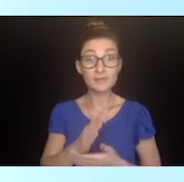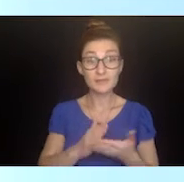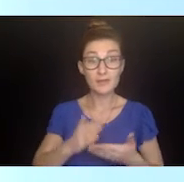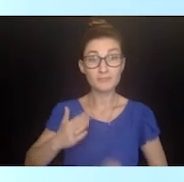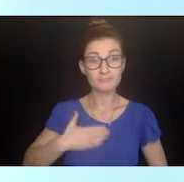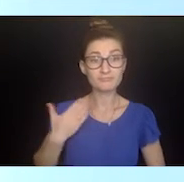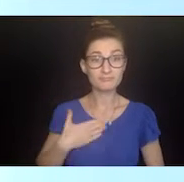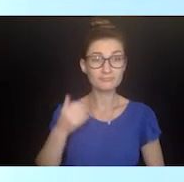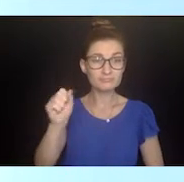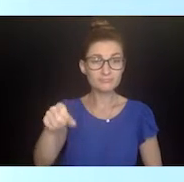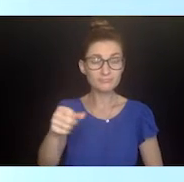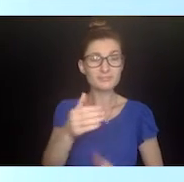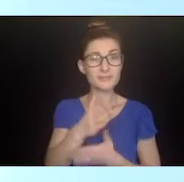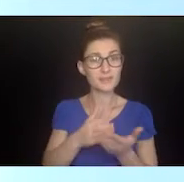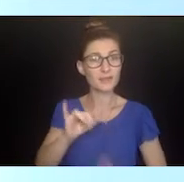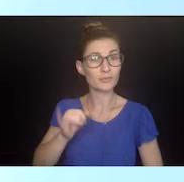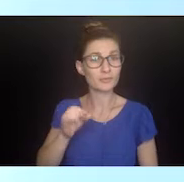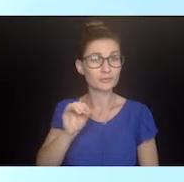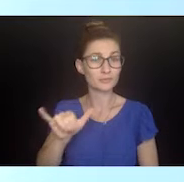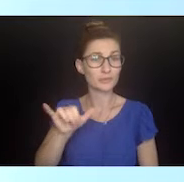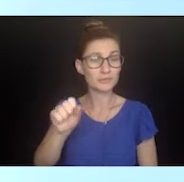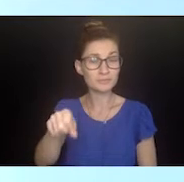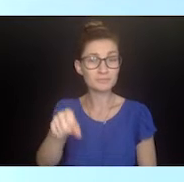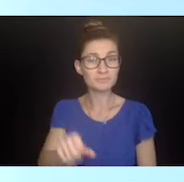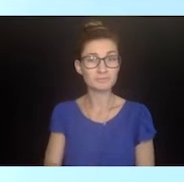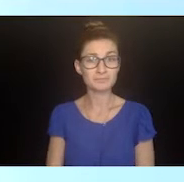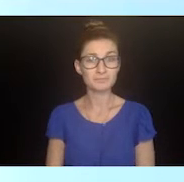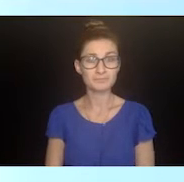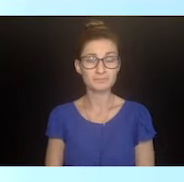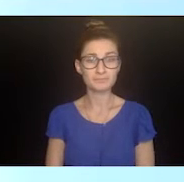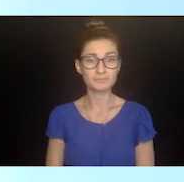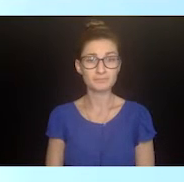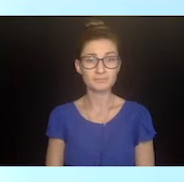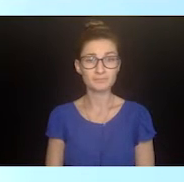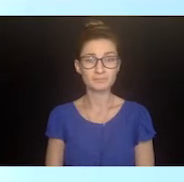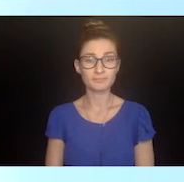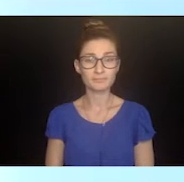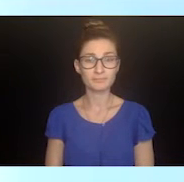And actually joy. There was joy that I wasn't feeling.